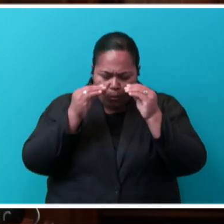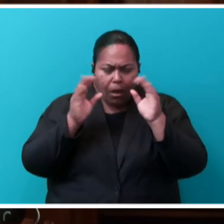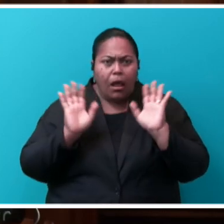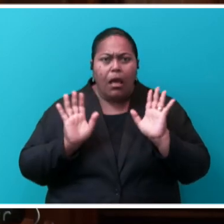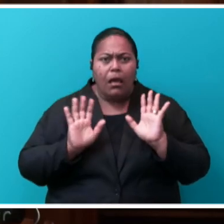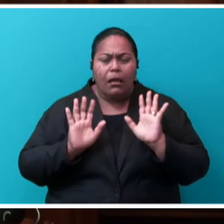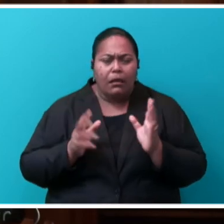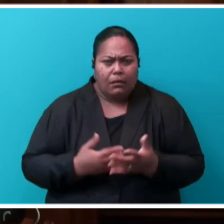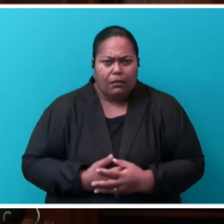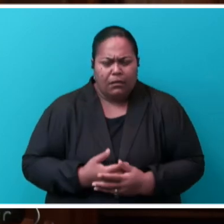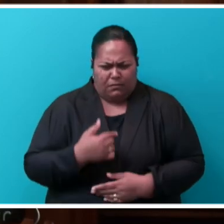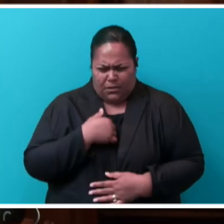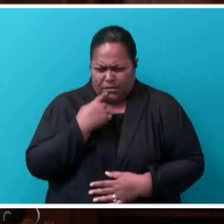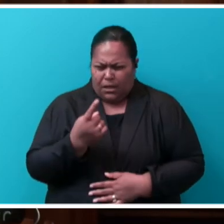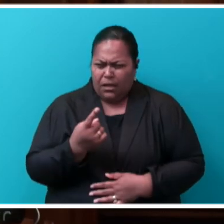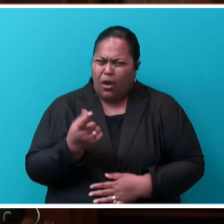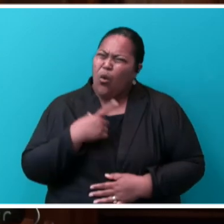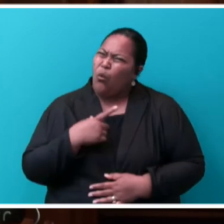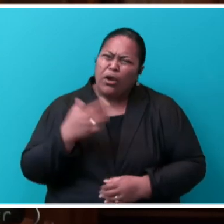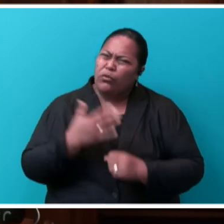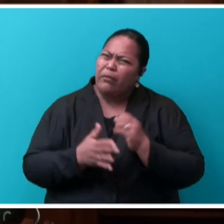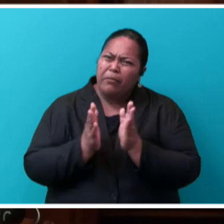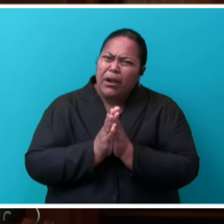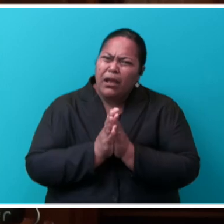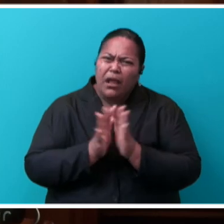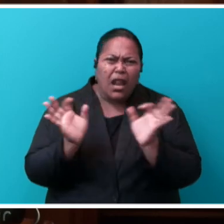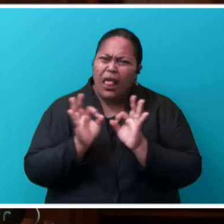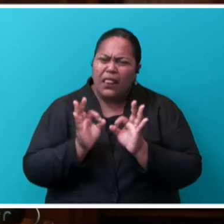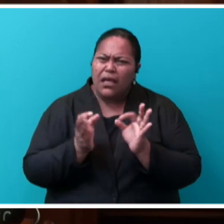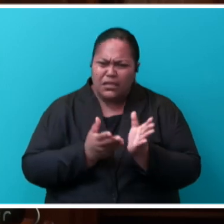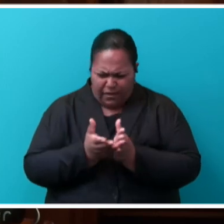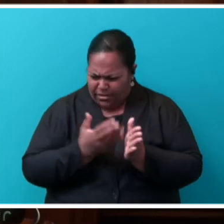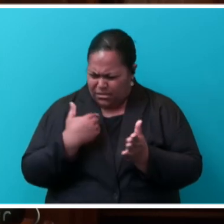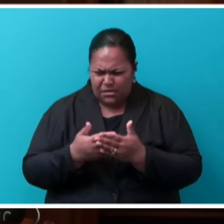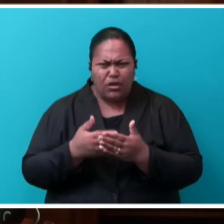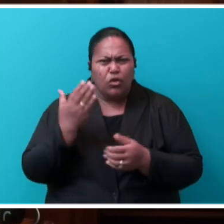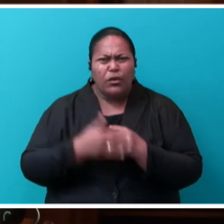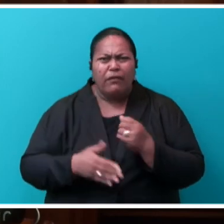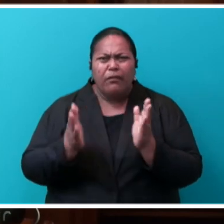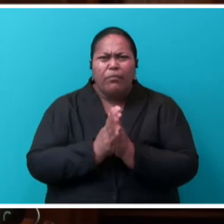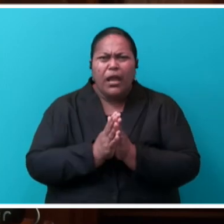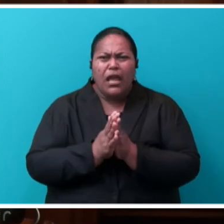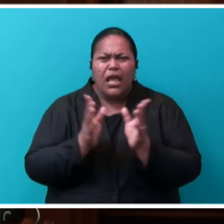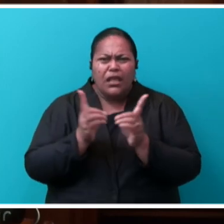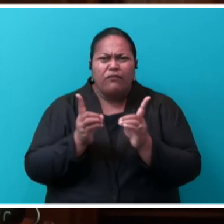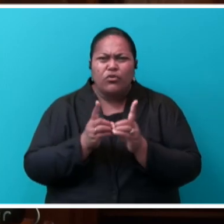And I said, "Why didn't you pray?" There was no prayers right through the service. And during the benediction, nobody closed their